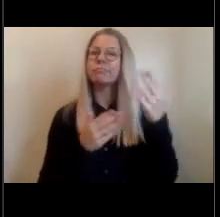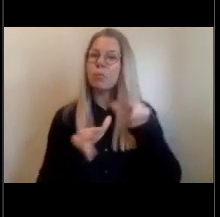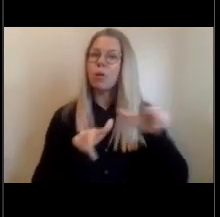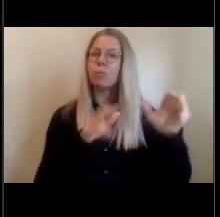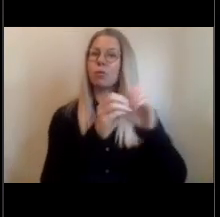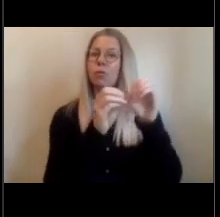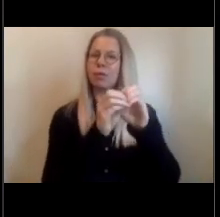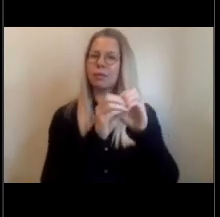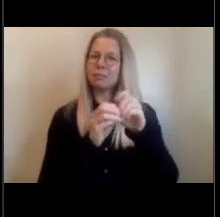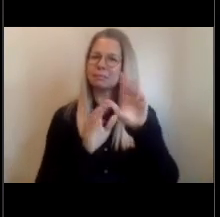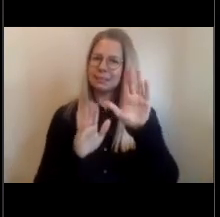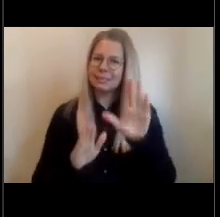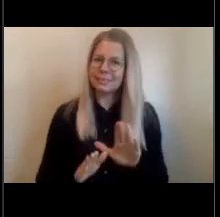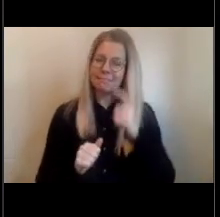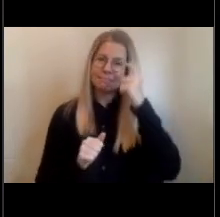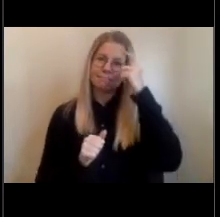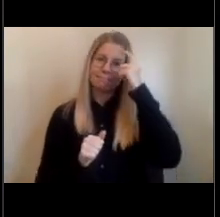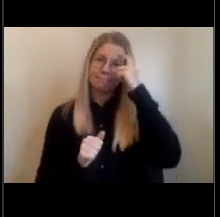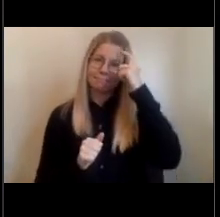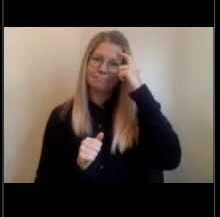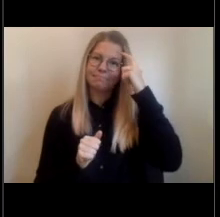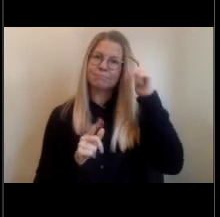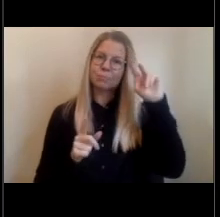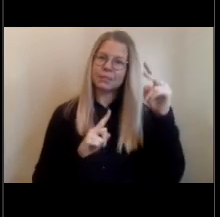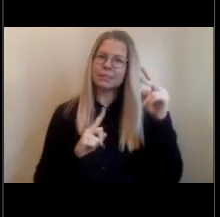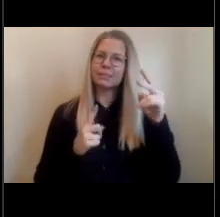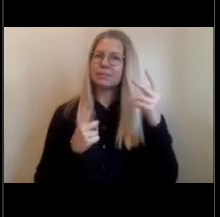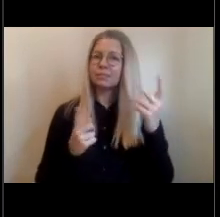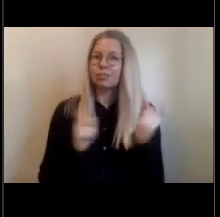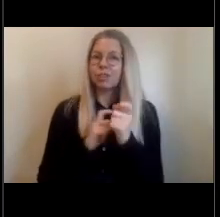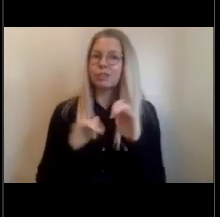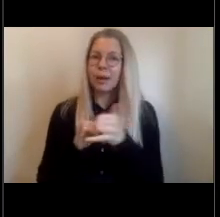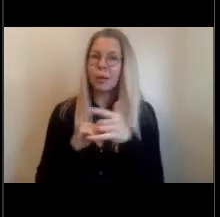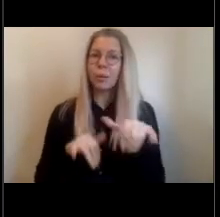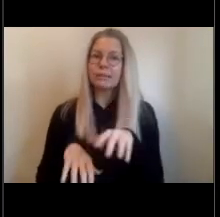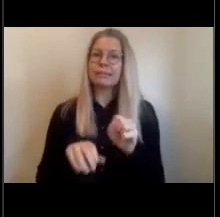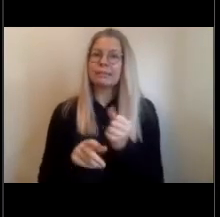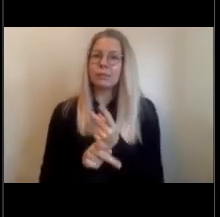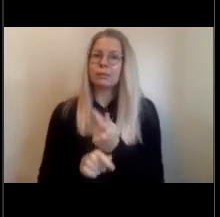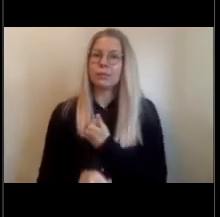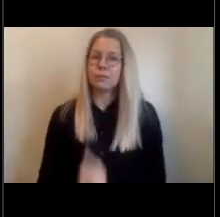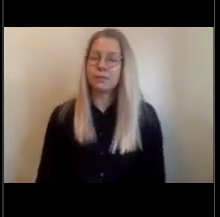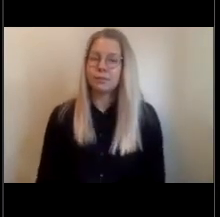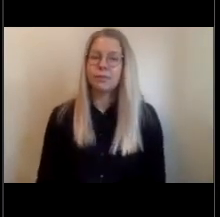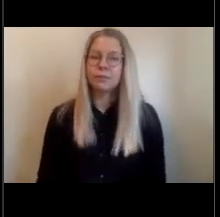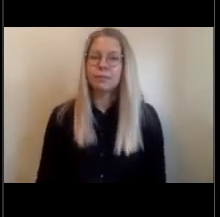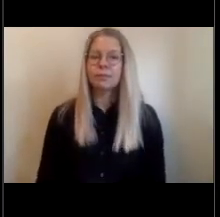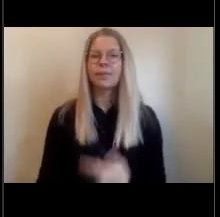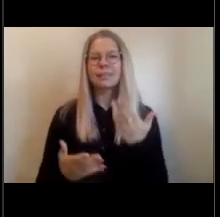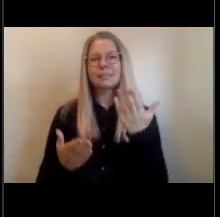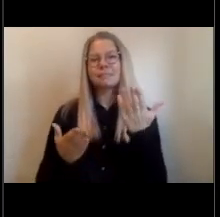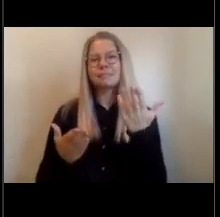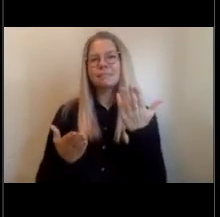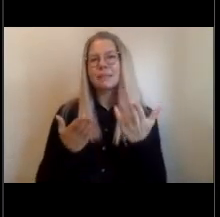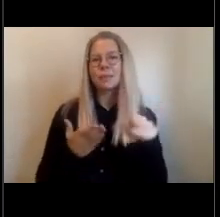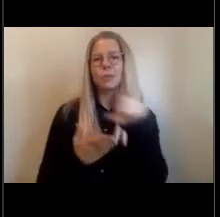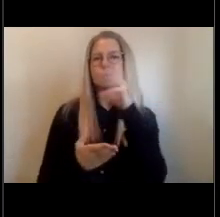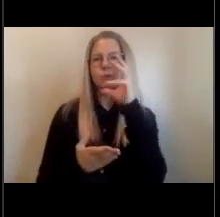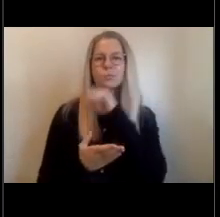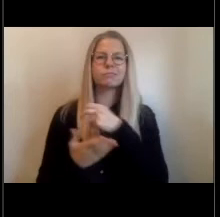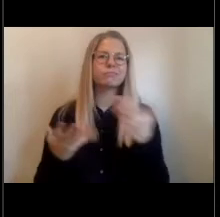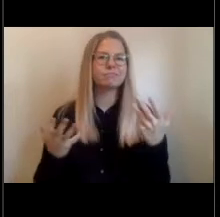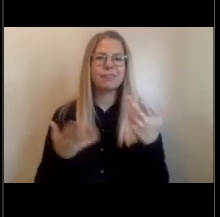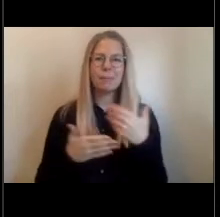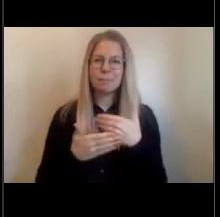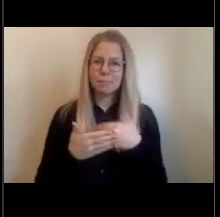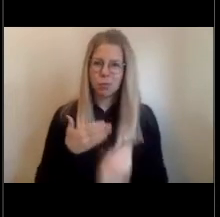Now, you might think again that this is intrinsic, that people are born optimistic, that there's no